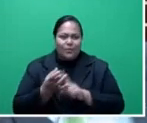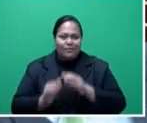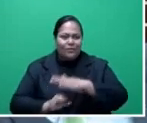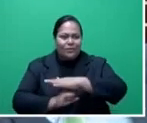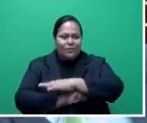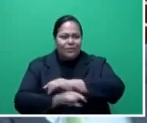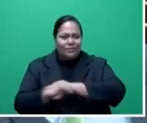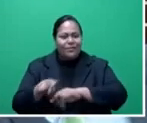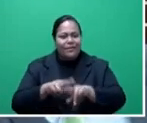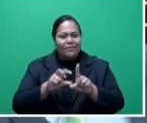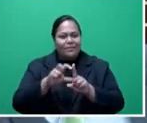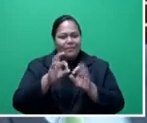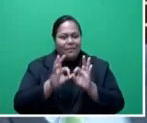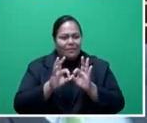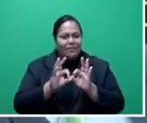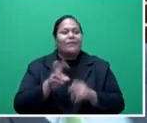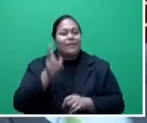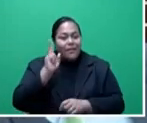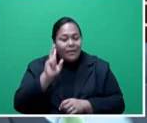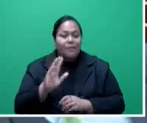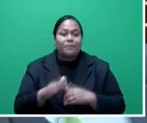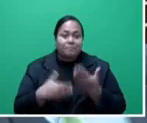time again, sir, by the opposition, that by moving government